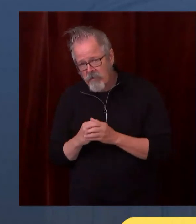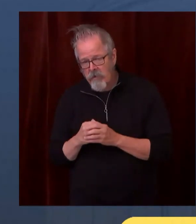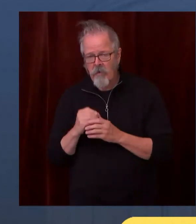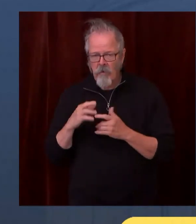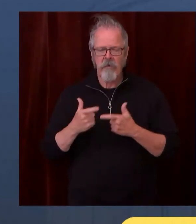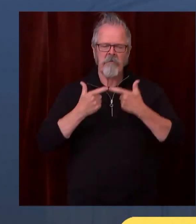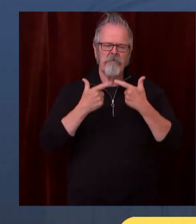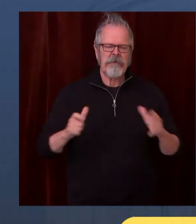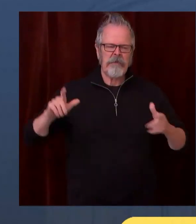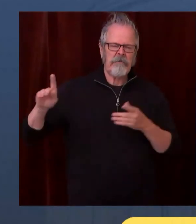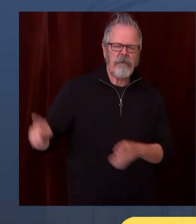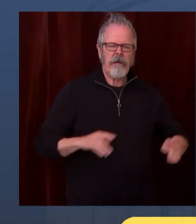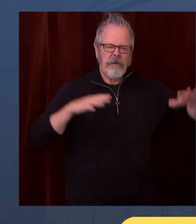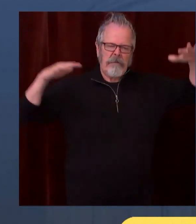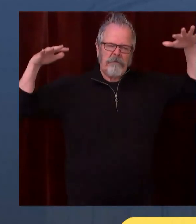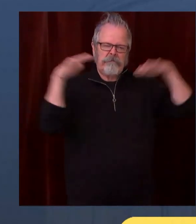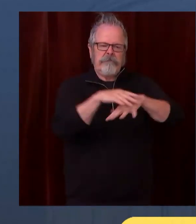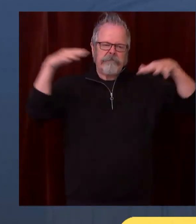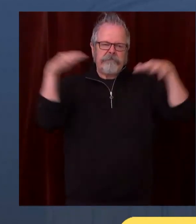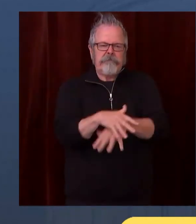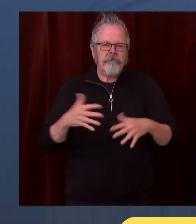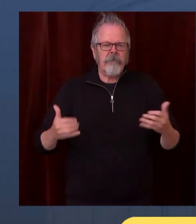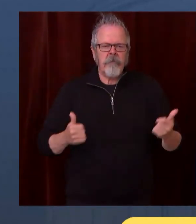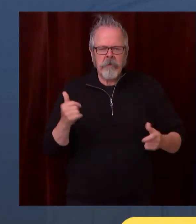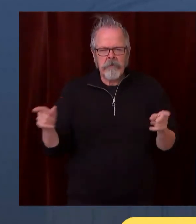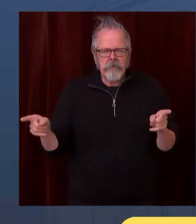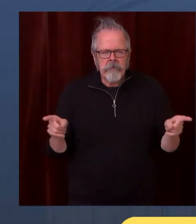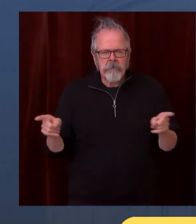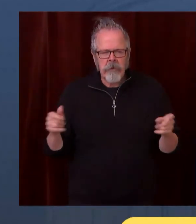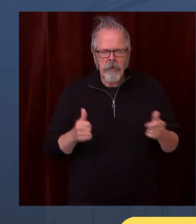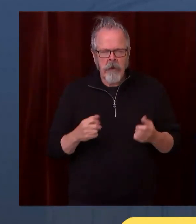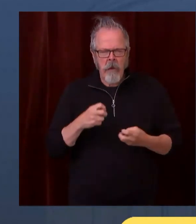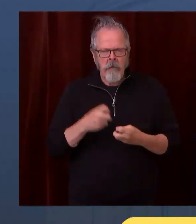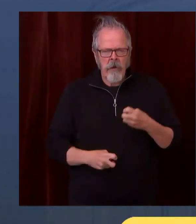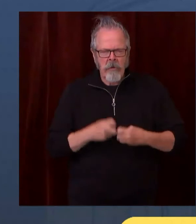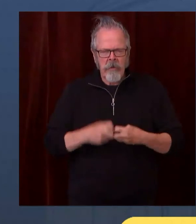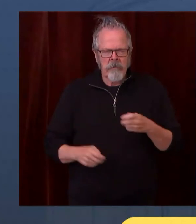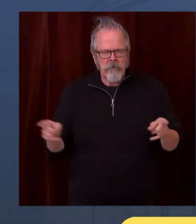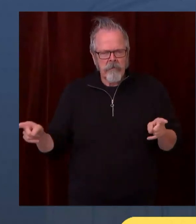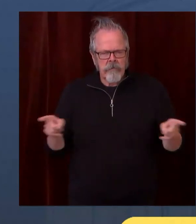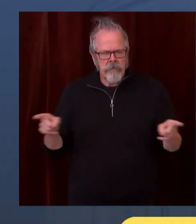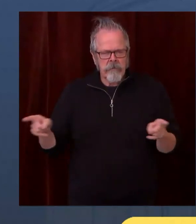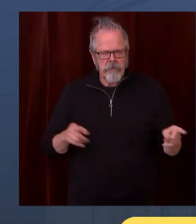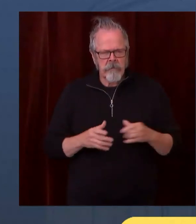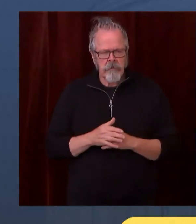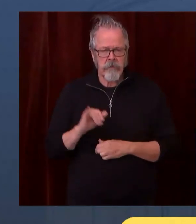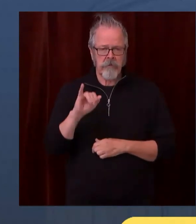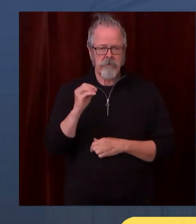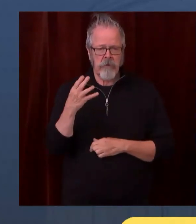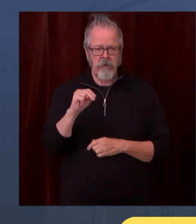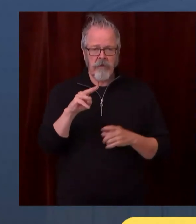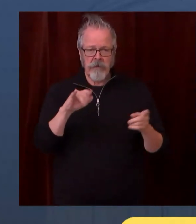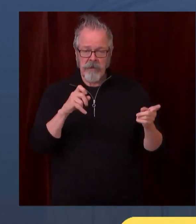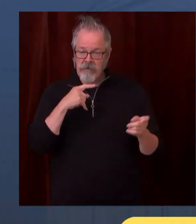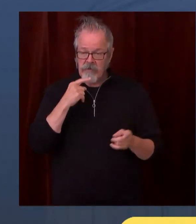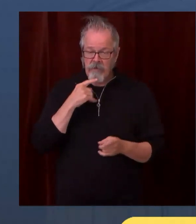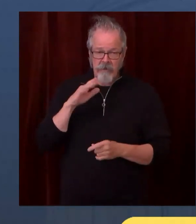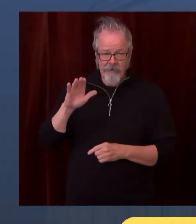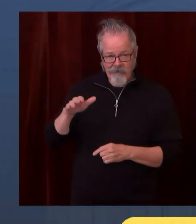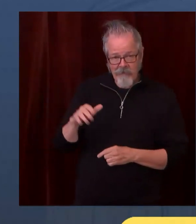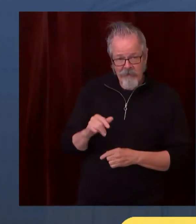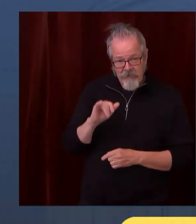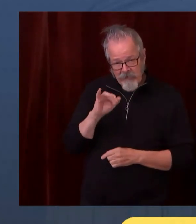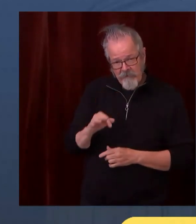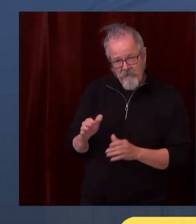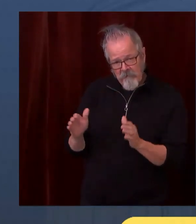John, you want to address that? Yeah, I think, those gatherings that are fewer in nature, if you're